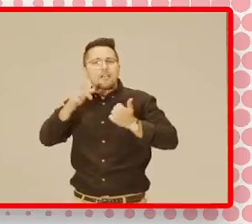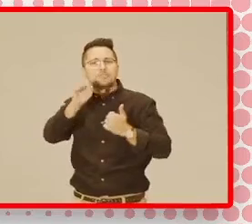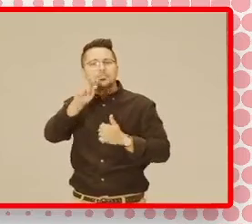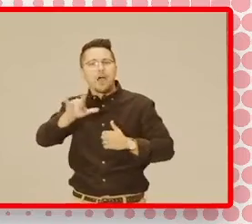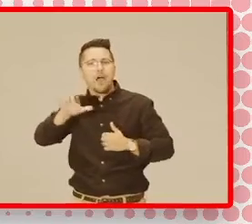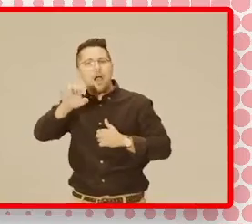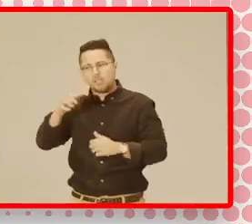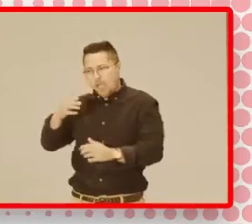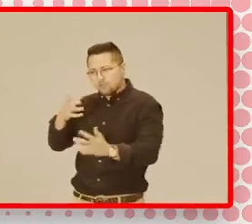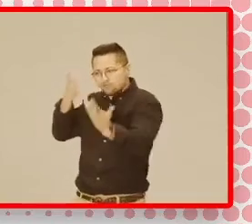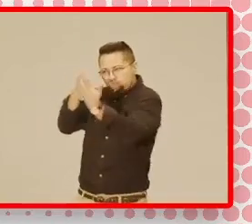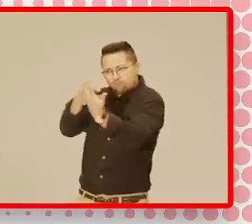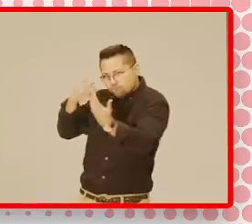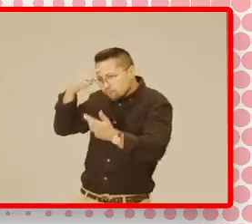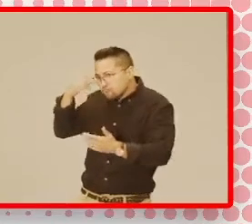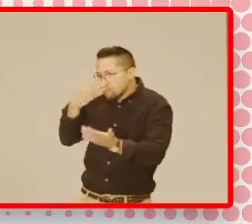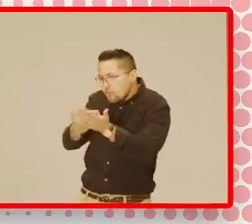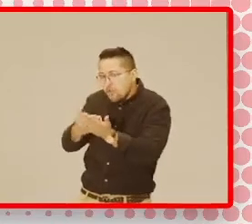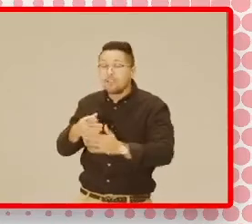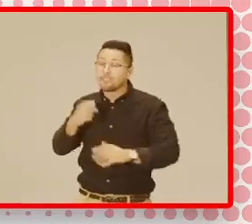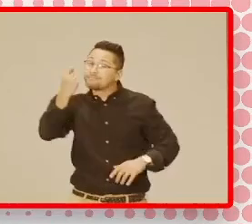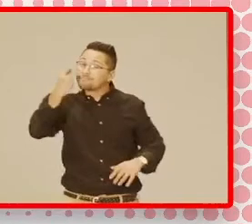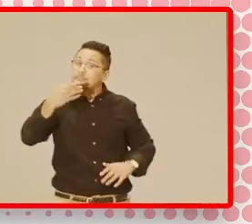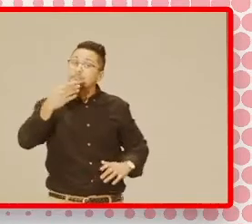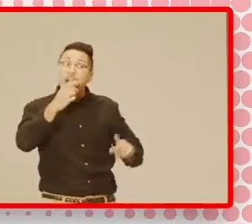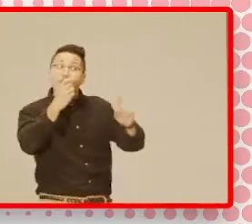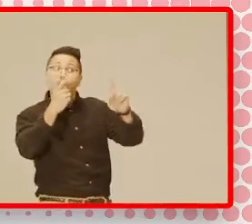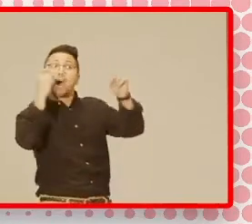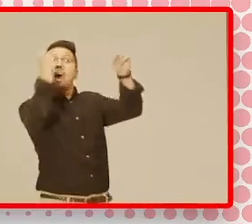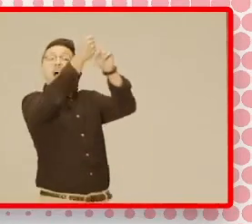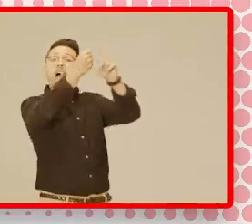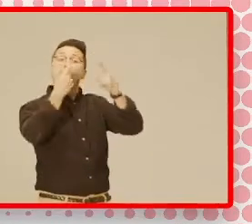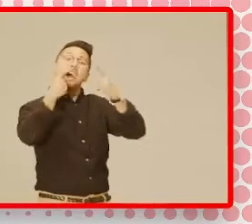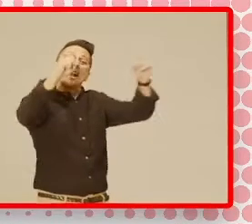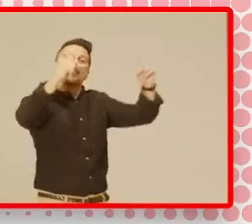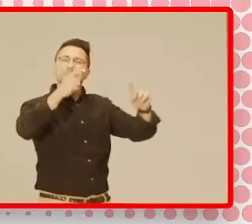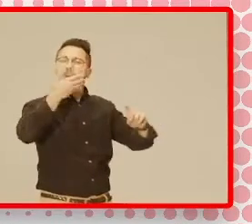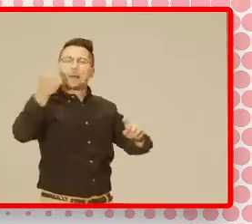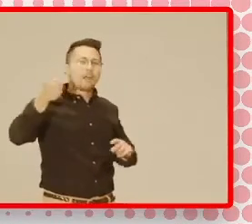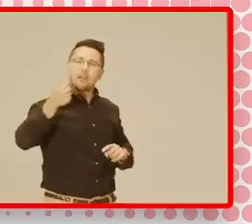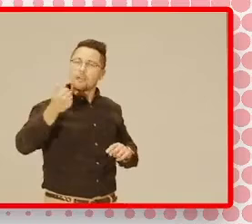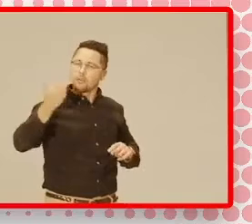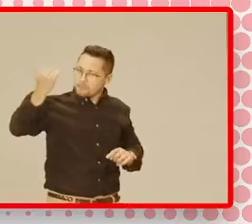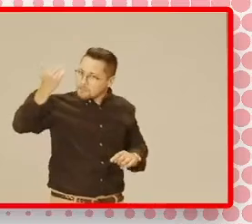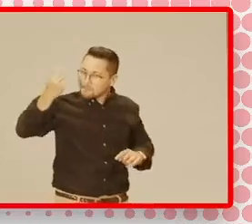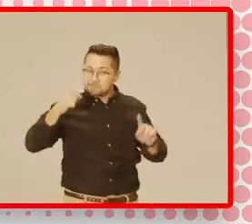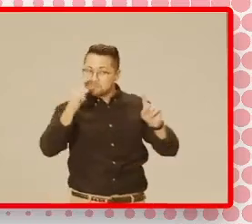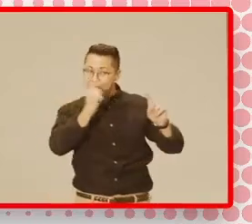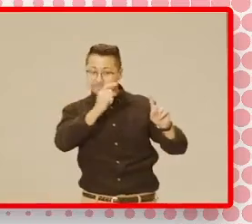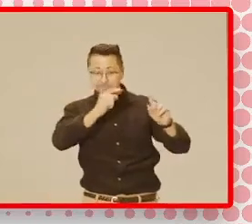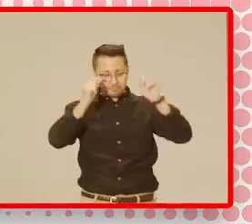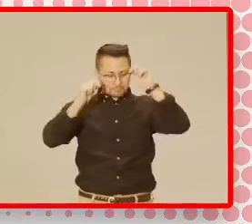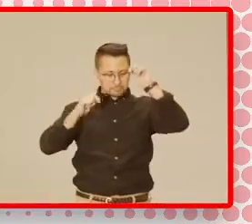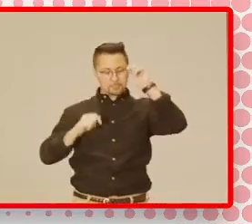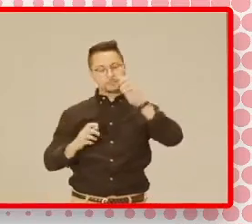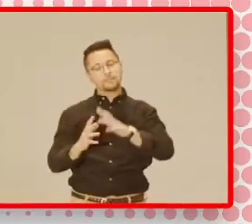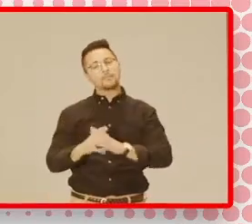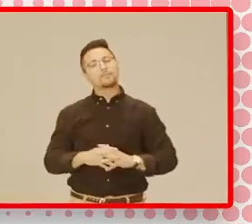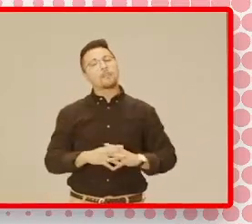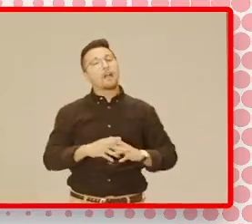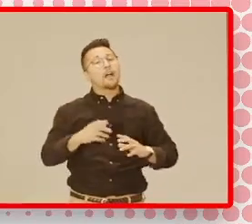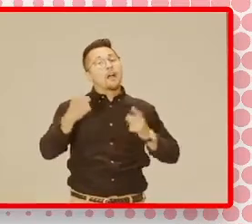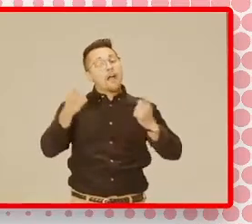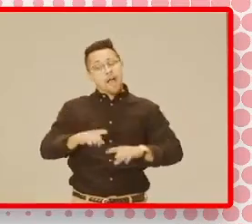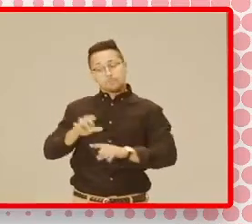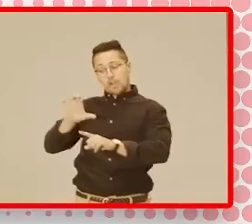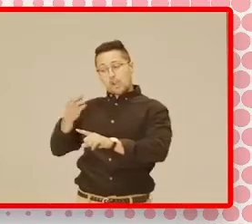But an achievement habit is better. Why? An achievement habit is different in that when Chris